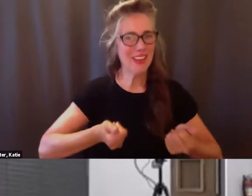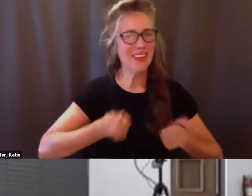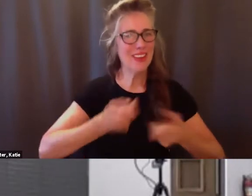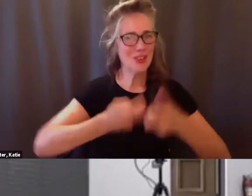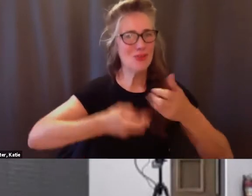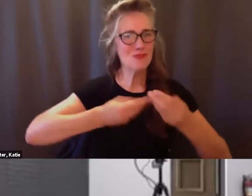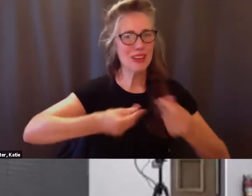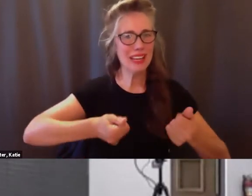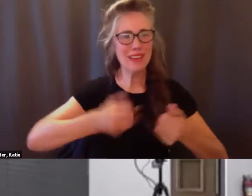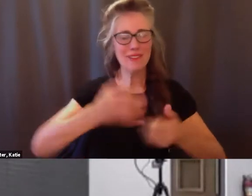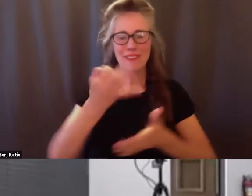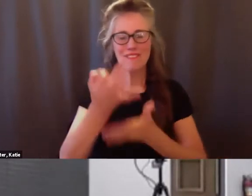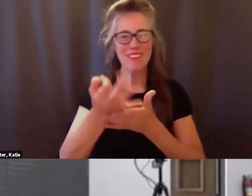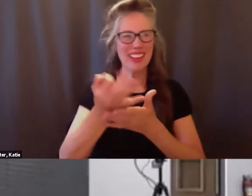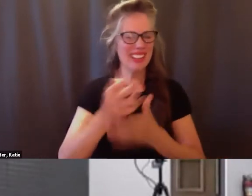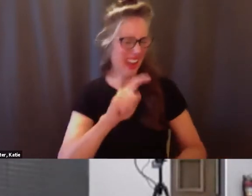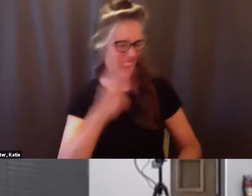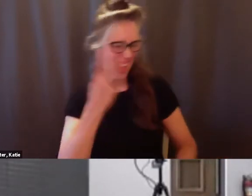thank you.